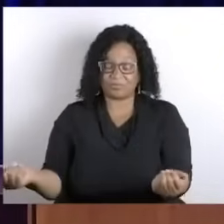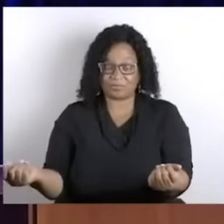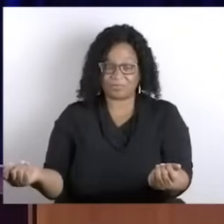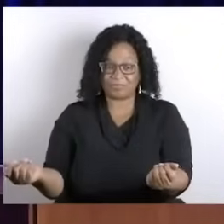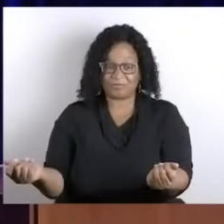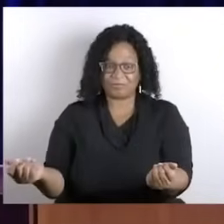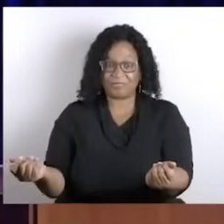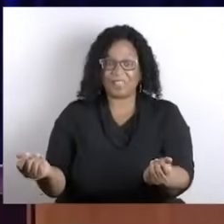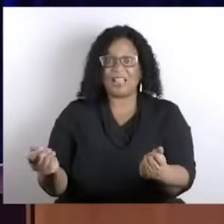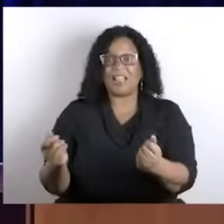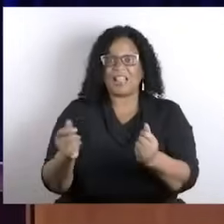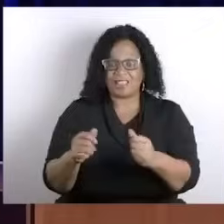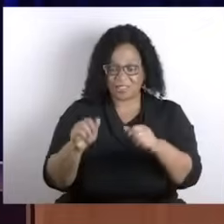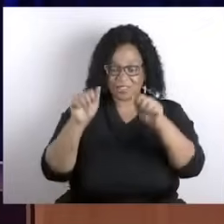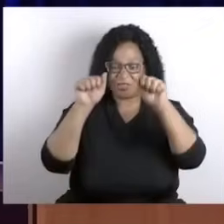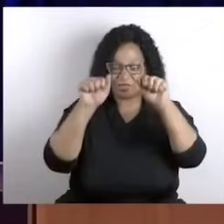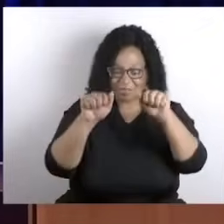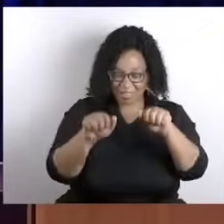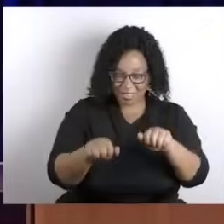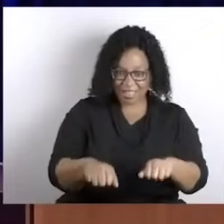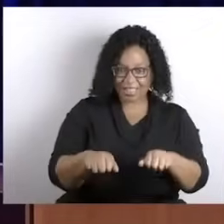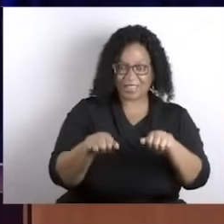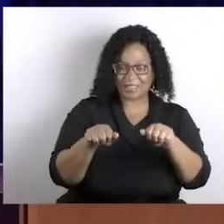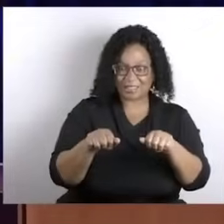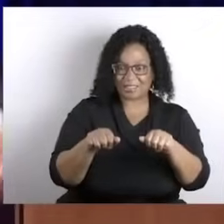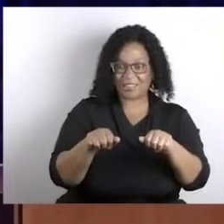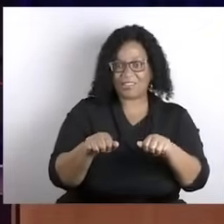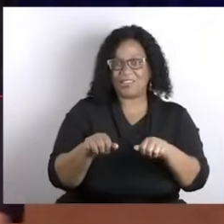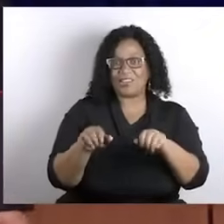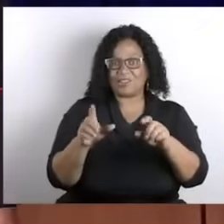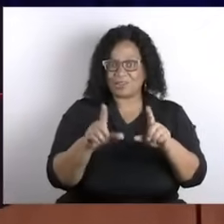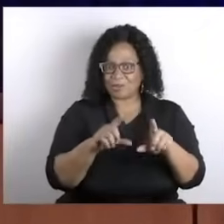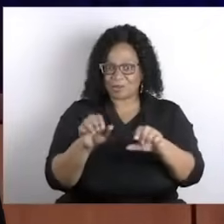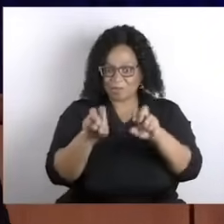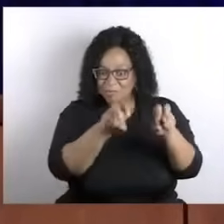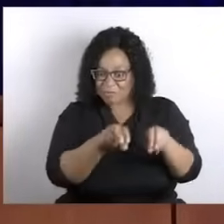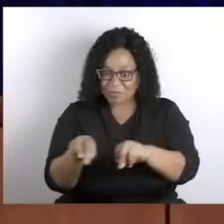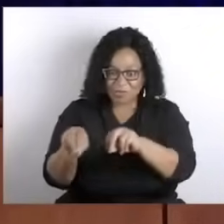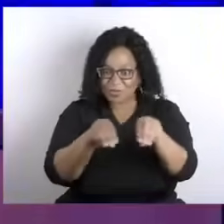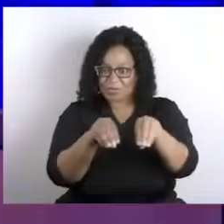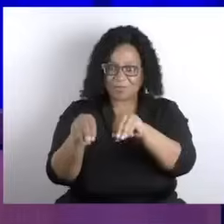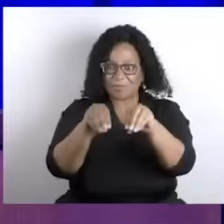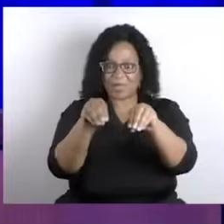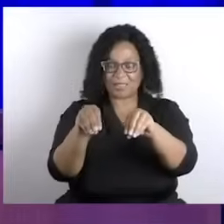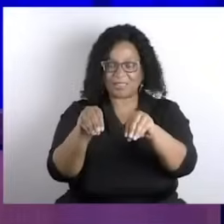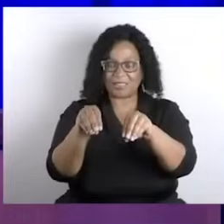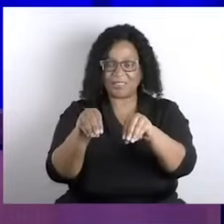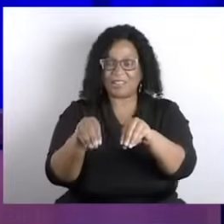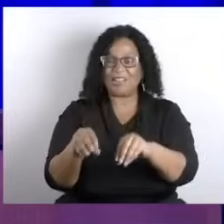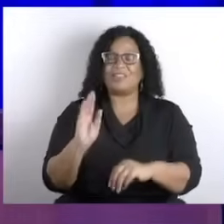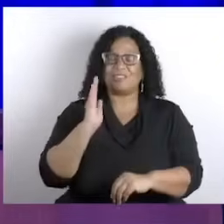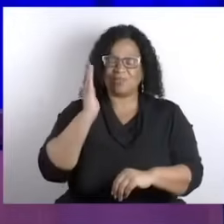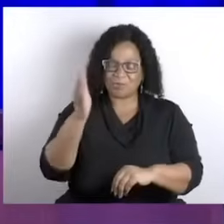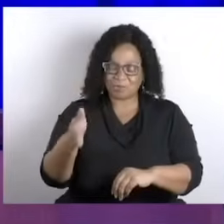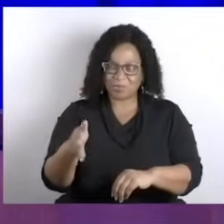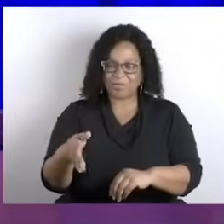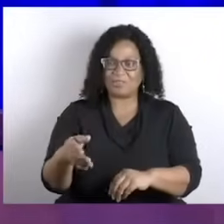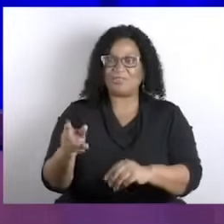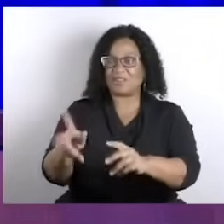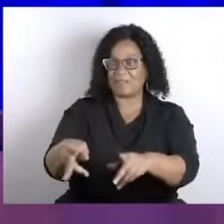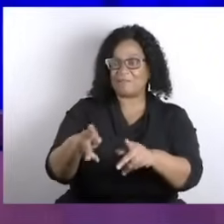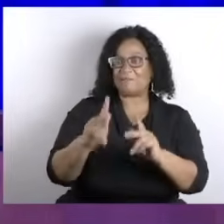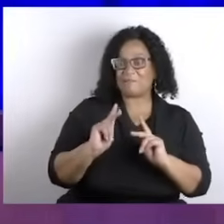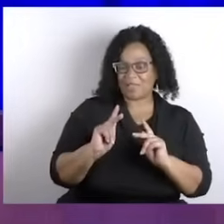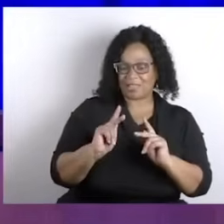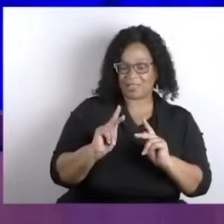the point where you can return to some sense of normalcy, I'm going to take you back to the place you've been